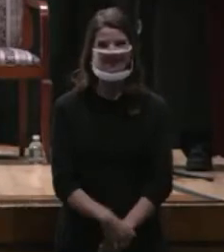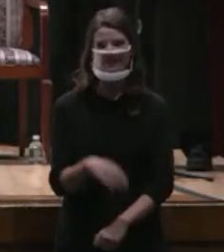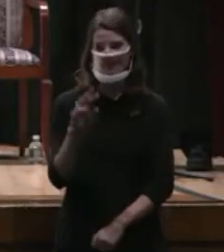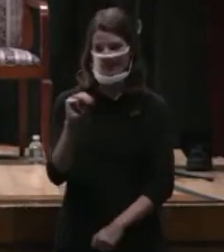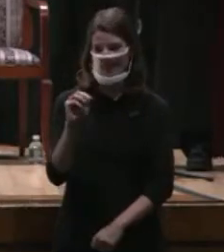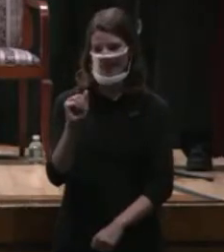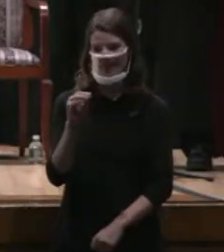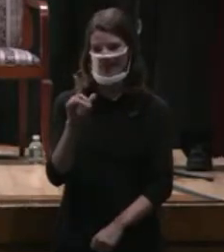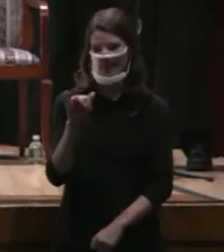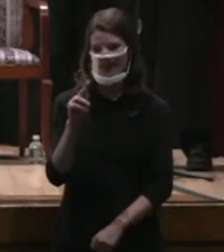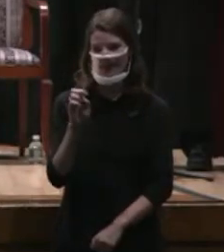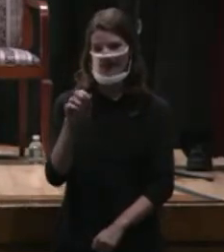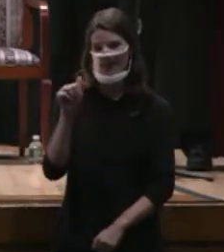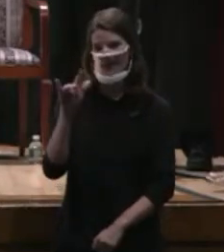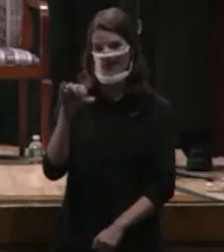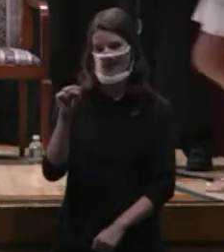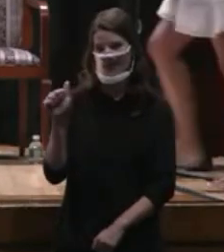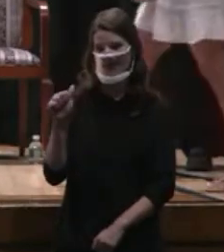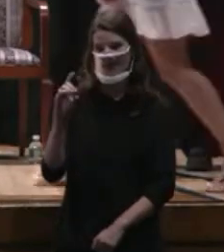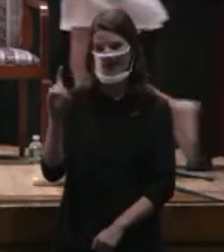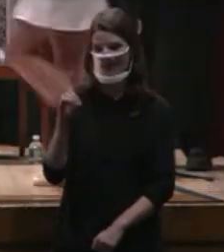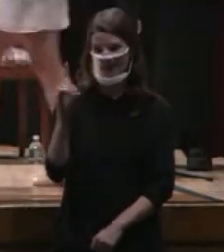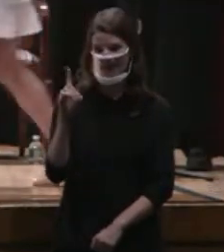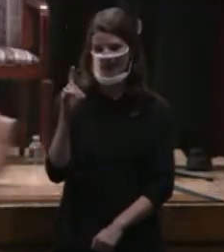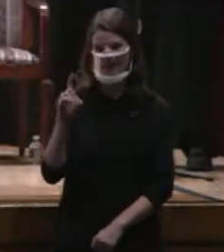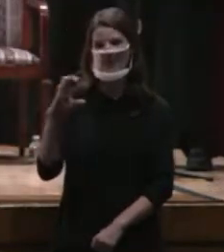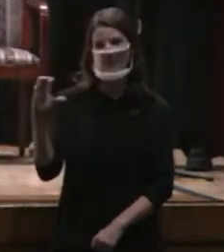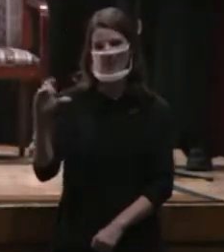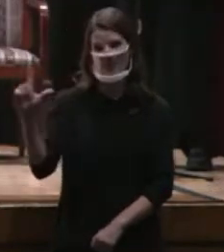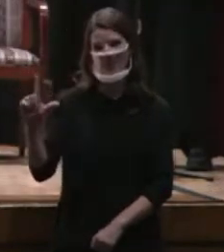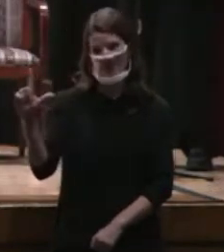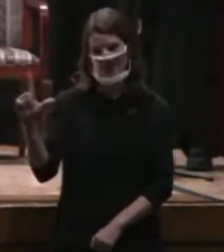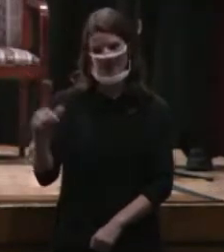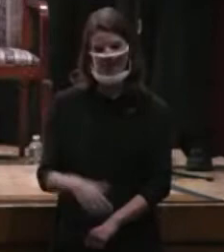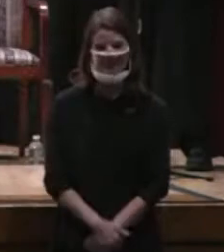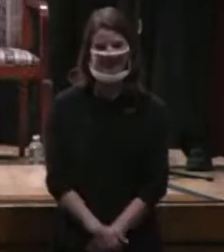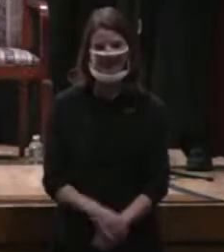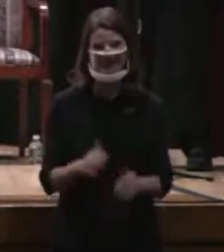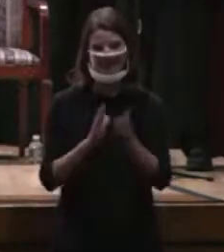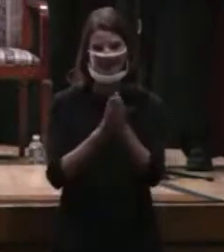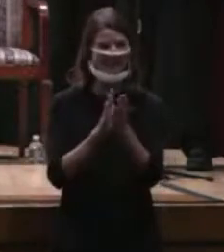Madeline Alyssa D, cum laude.